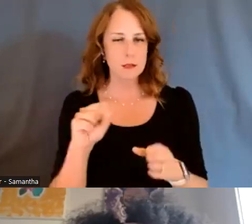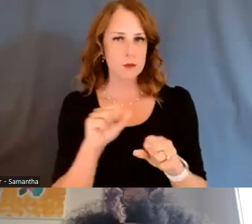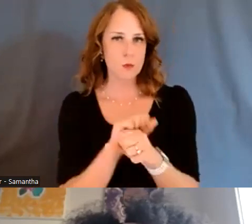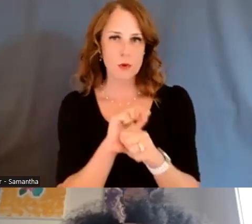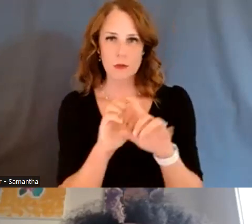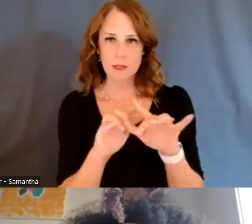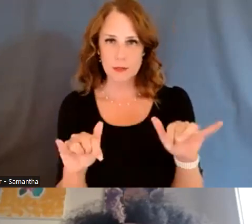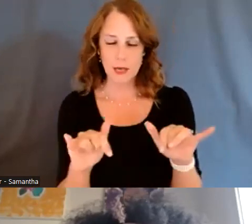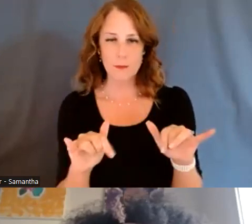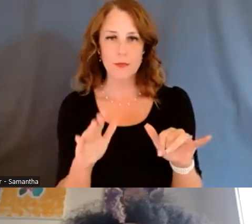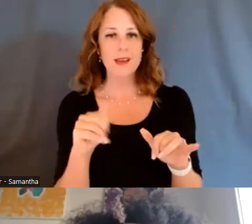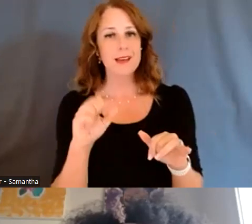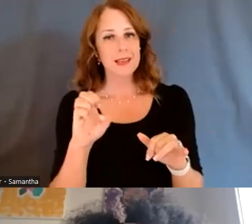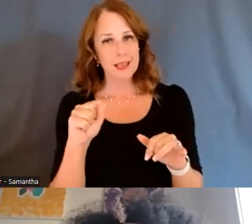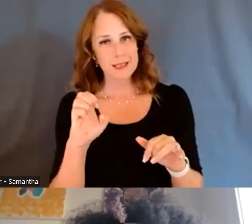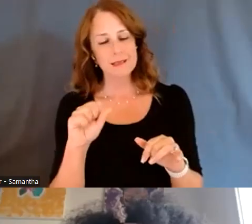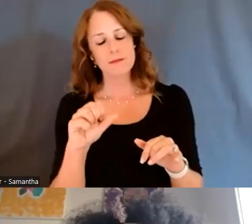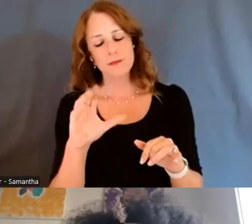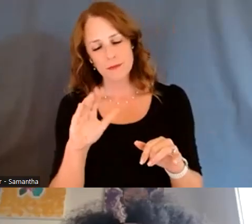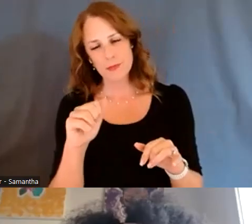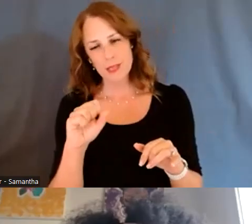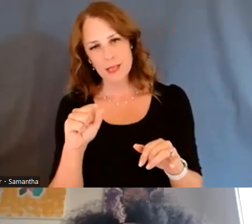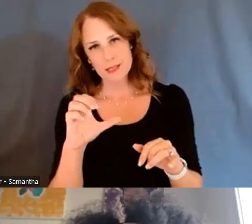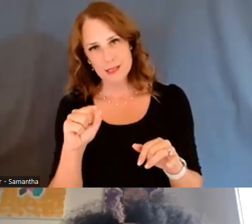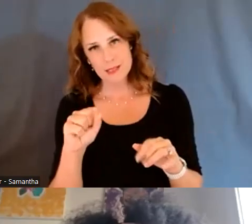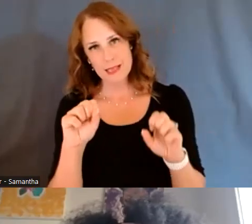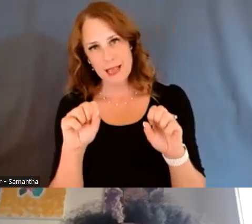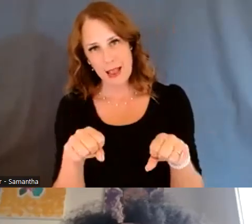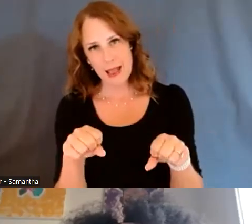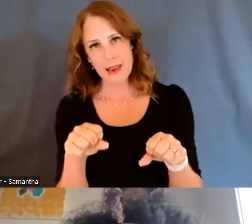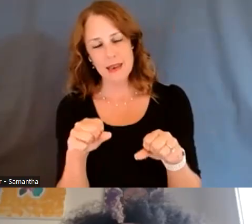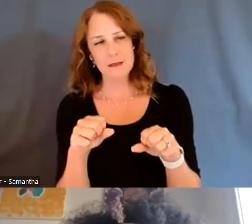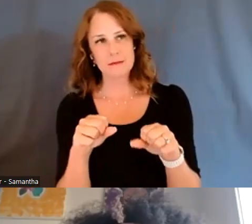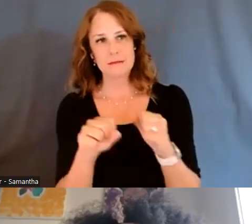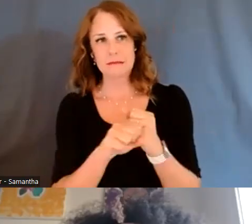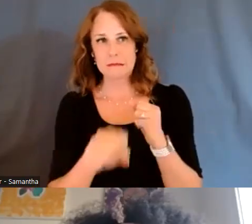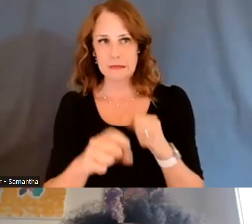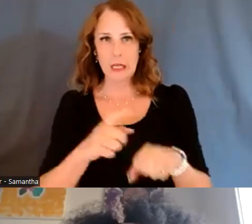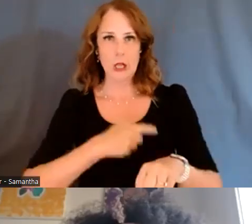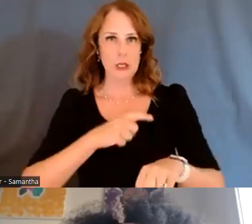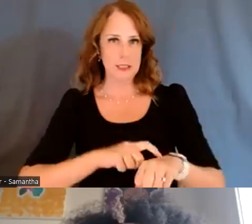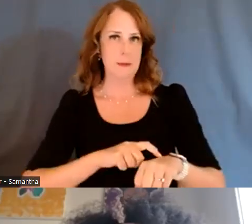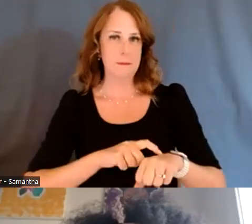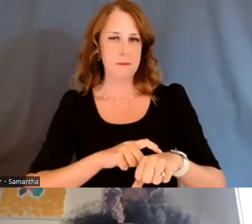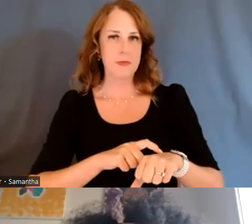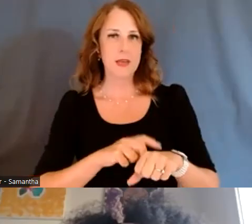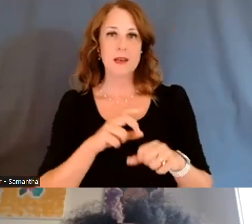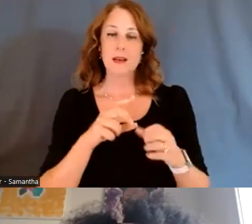these cases can take, a lengthy amount of time. And then when you're talking about